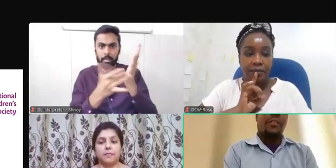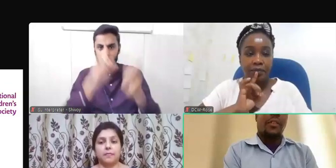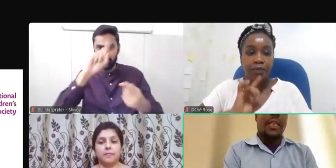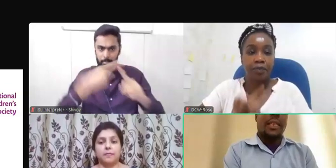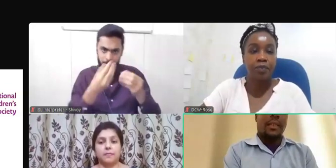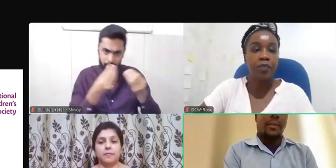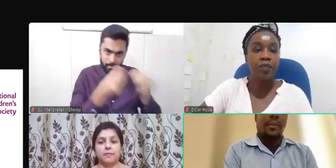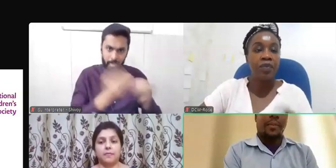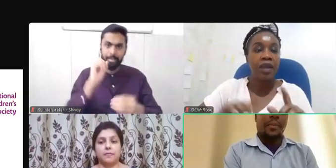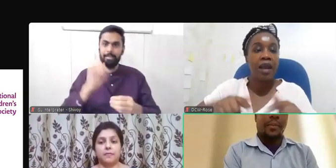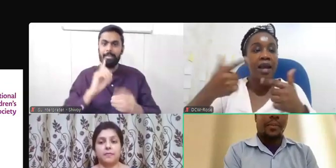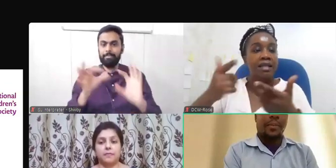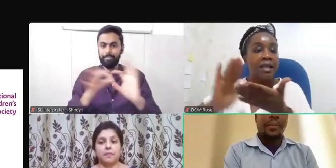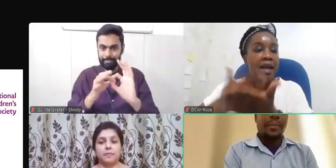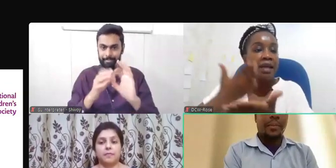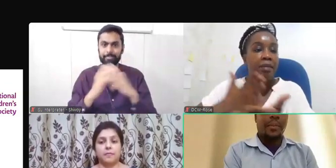on deafness.